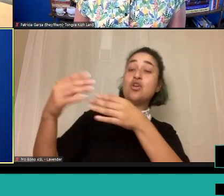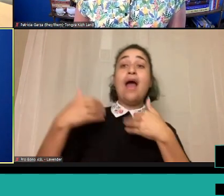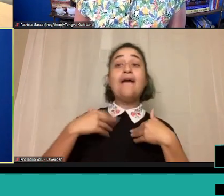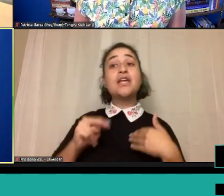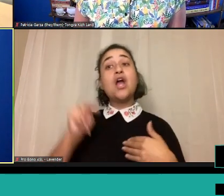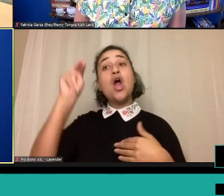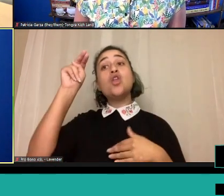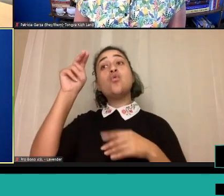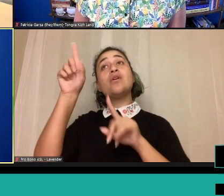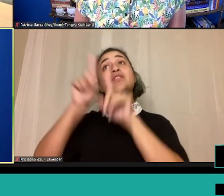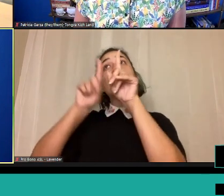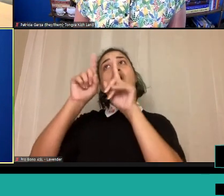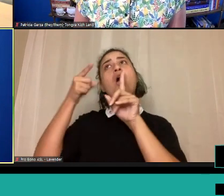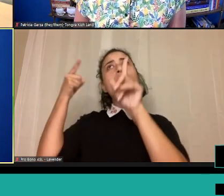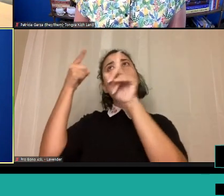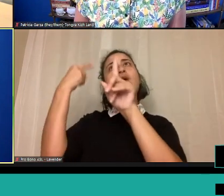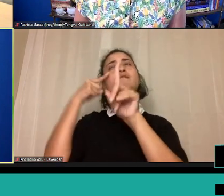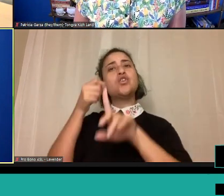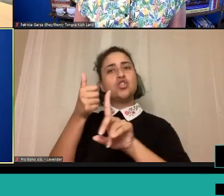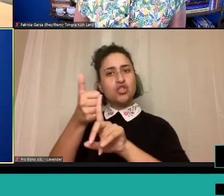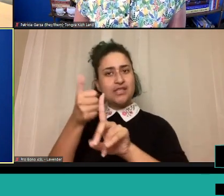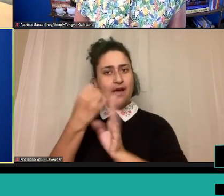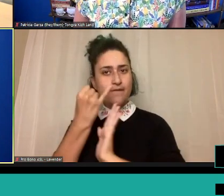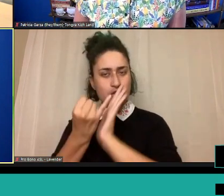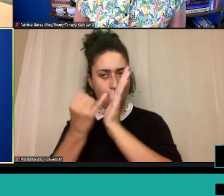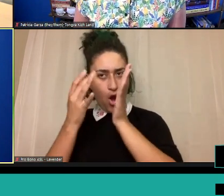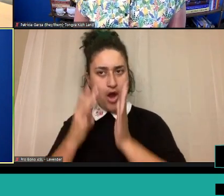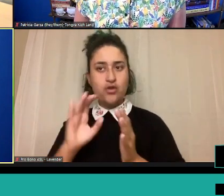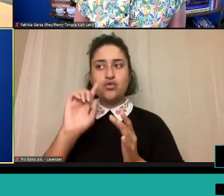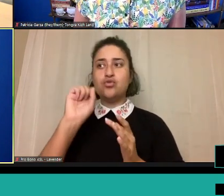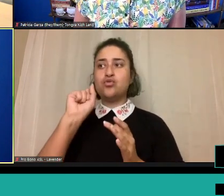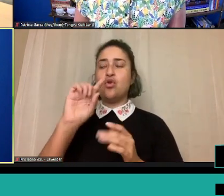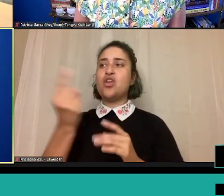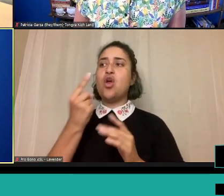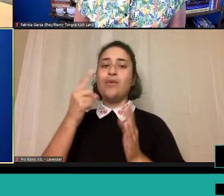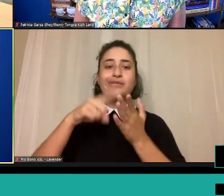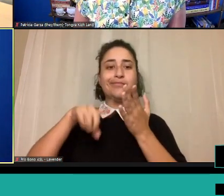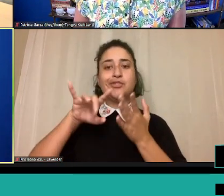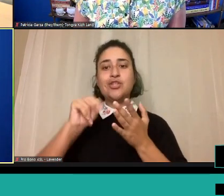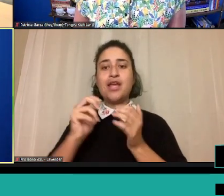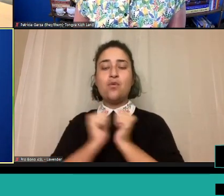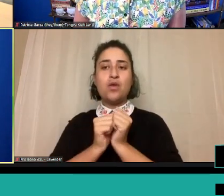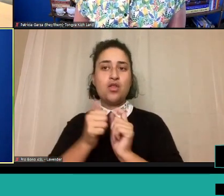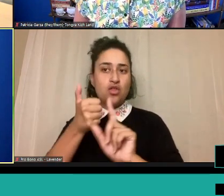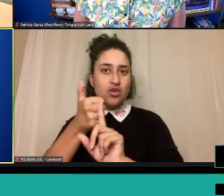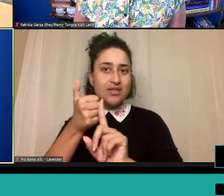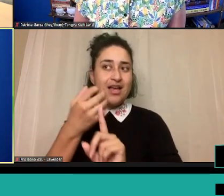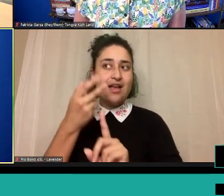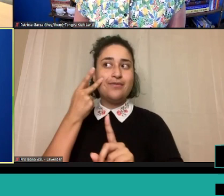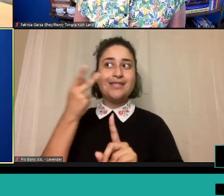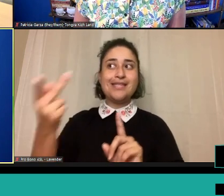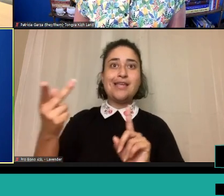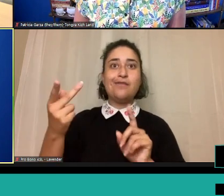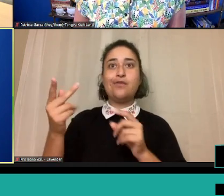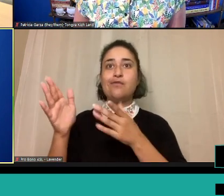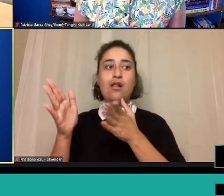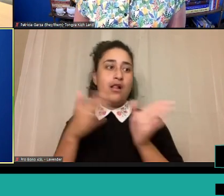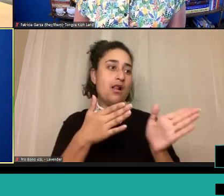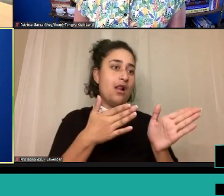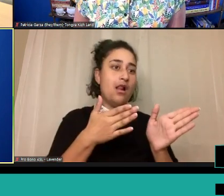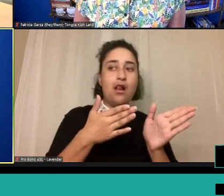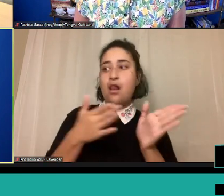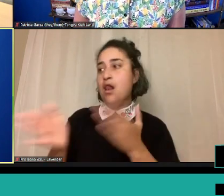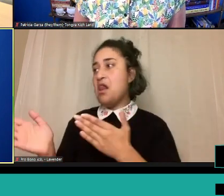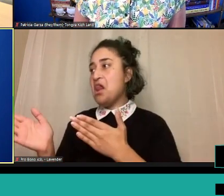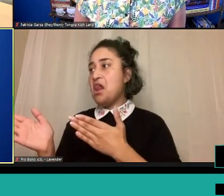an artist, that way you can always check in with yourself and see if you have steered away. It's always, you know, it's okay